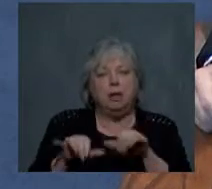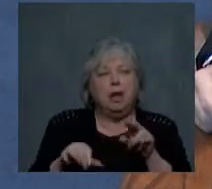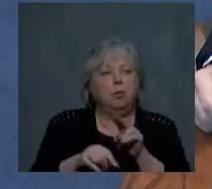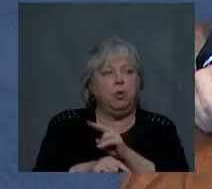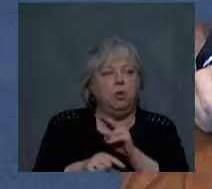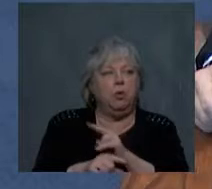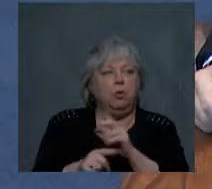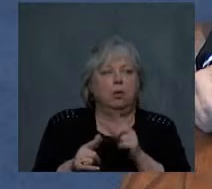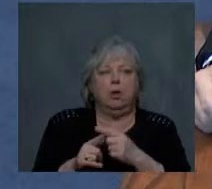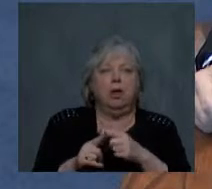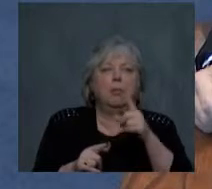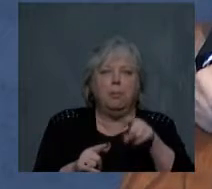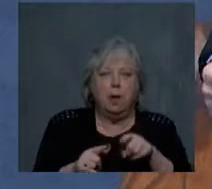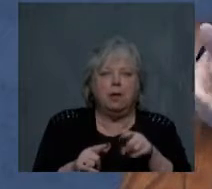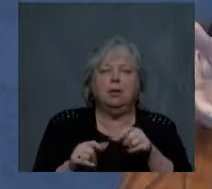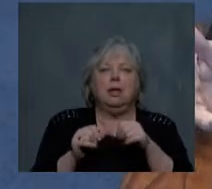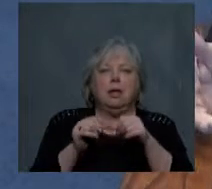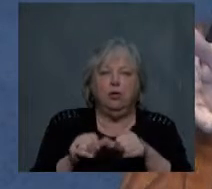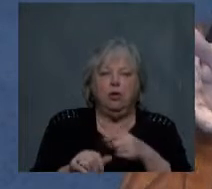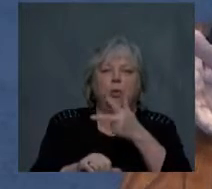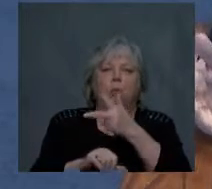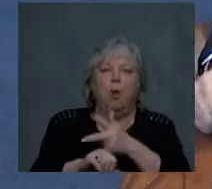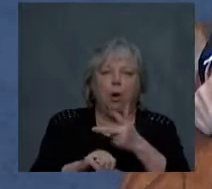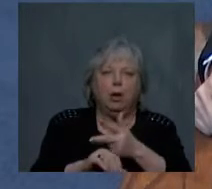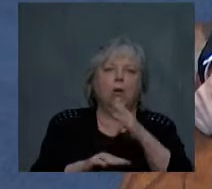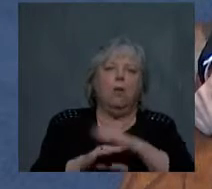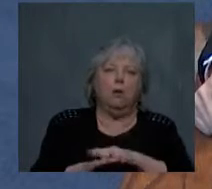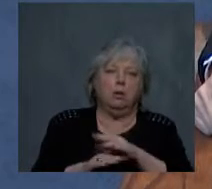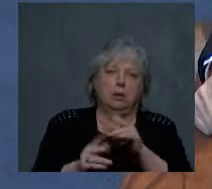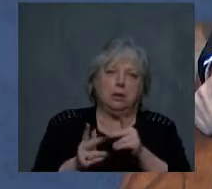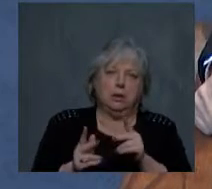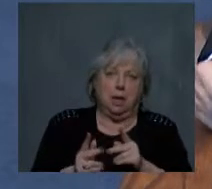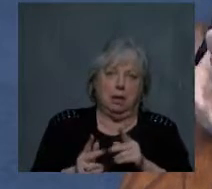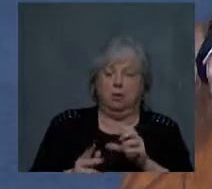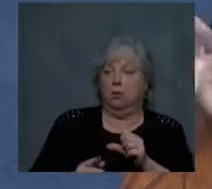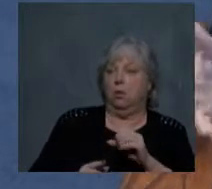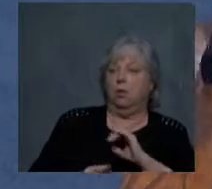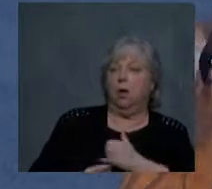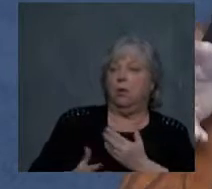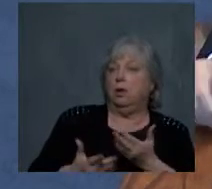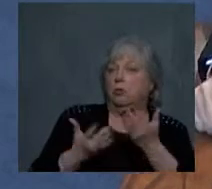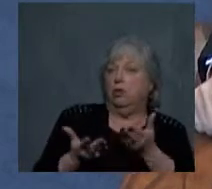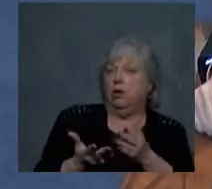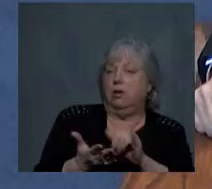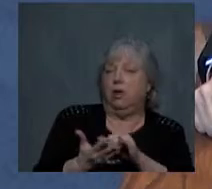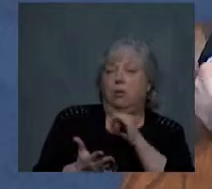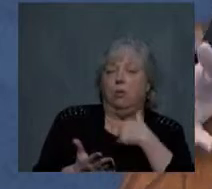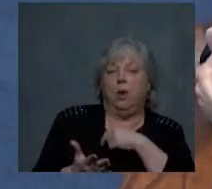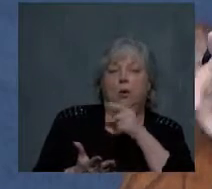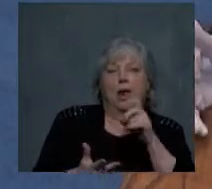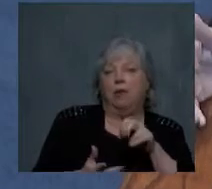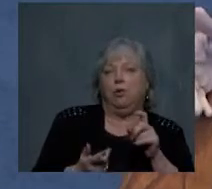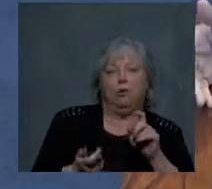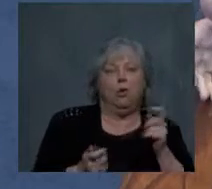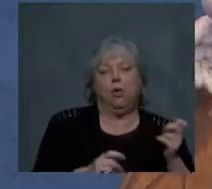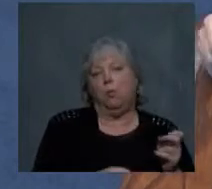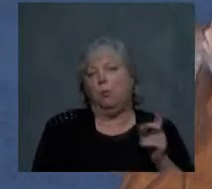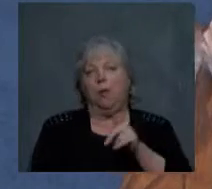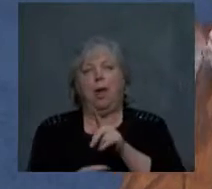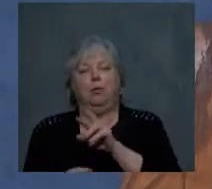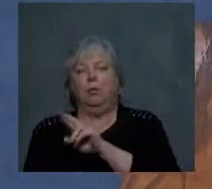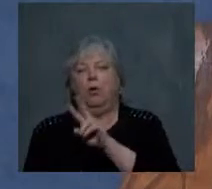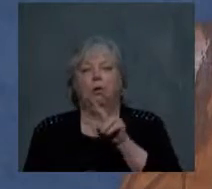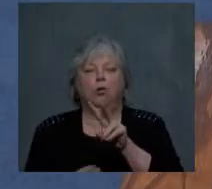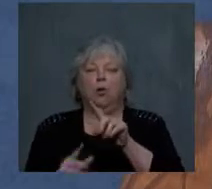the site. So our suggestion to you is we don't have to go back to R2. We don't have to start from